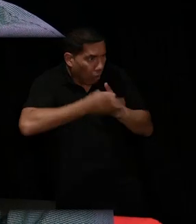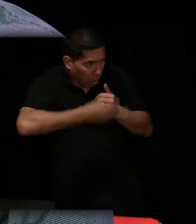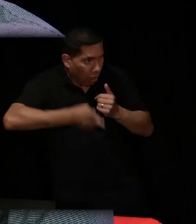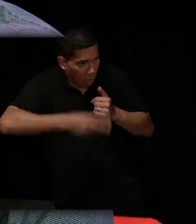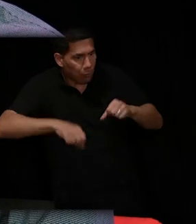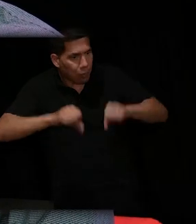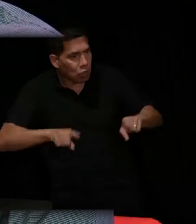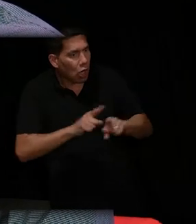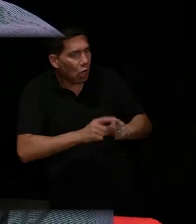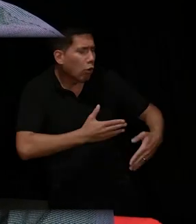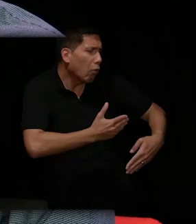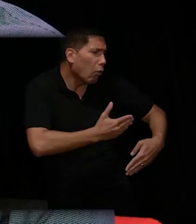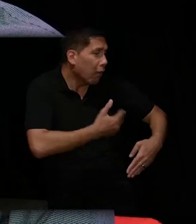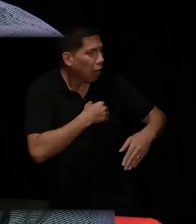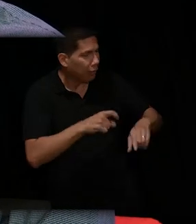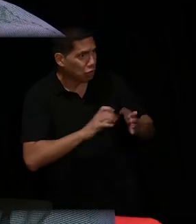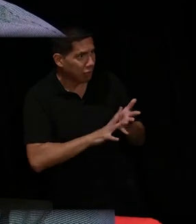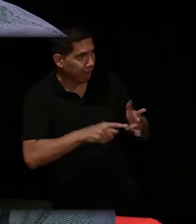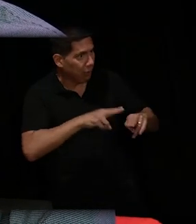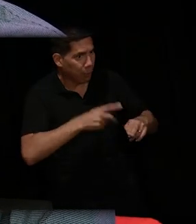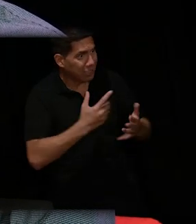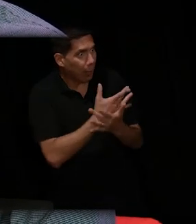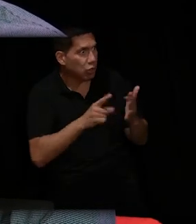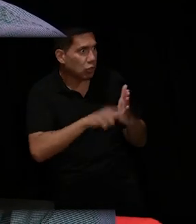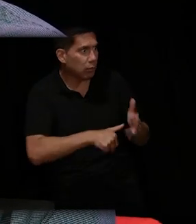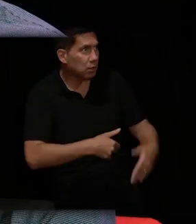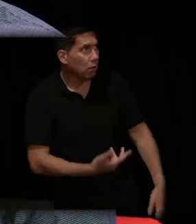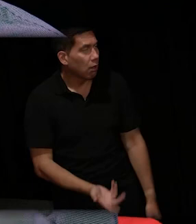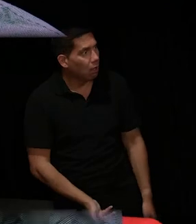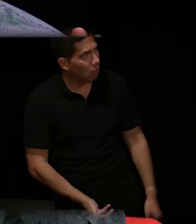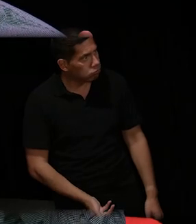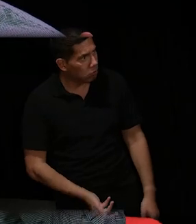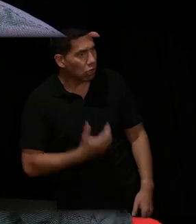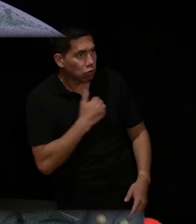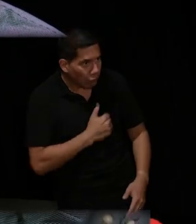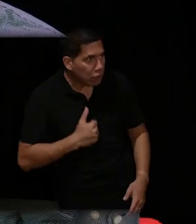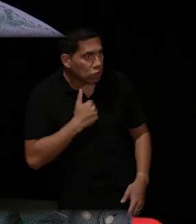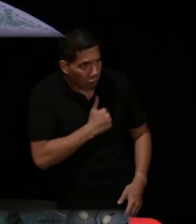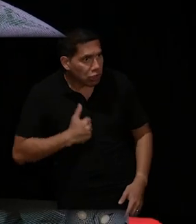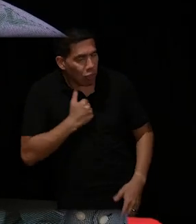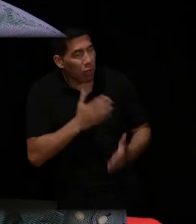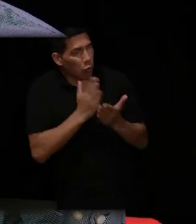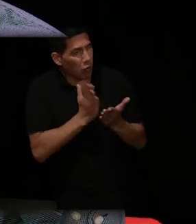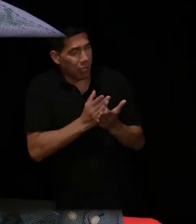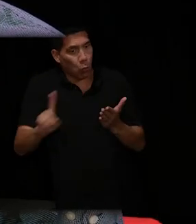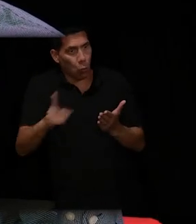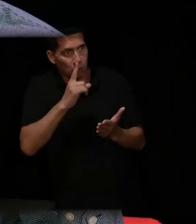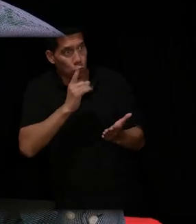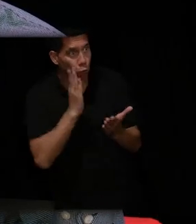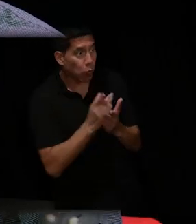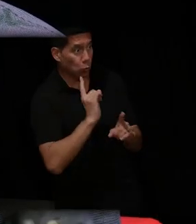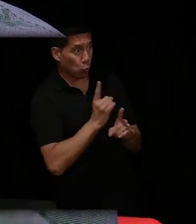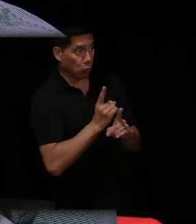chief because of how many times he had to deal with this. In terms of the authenticity of what he could say and what he